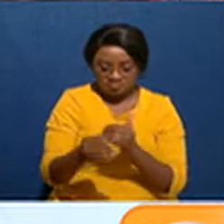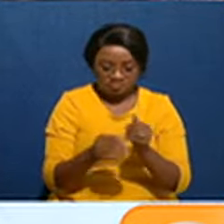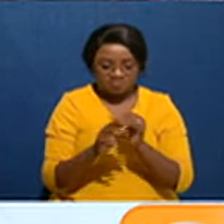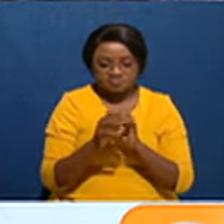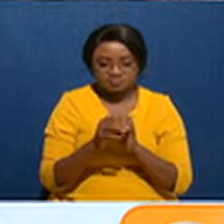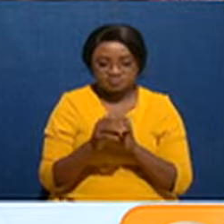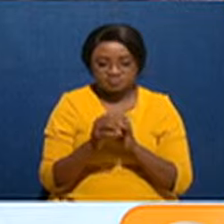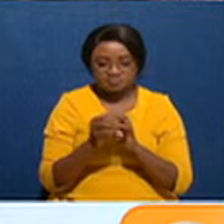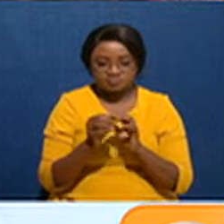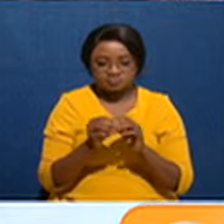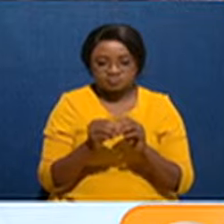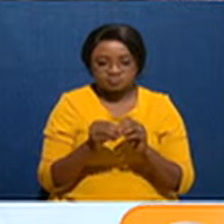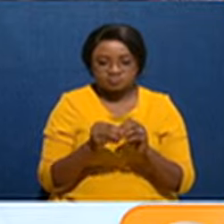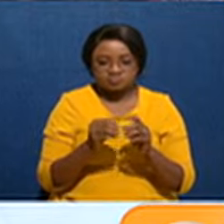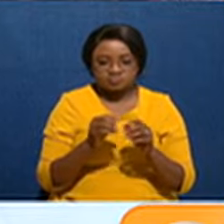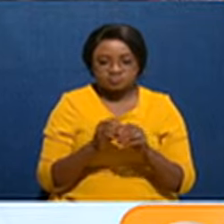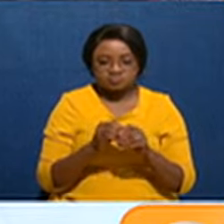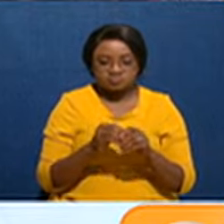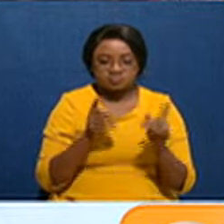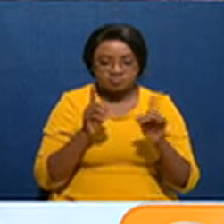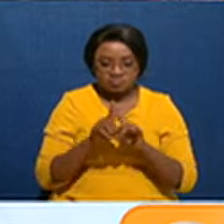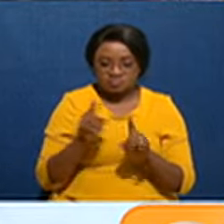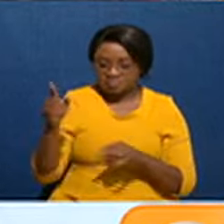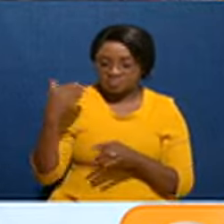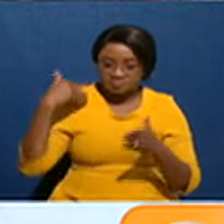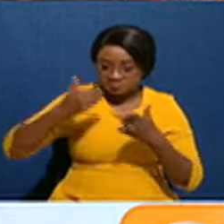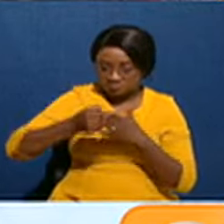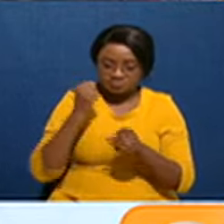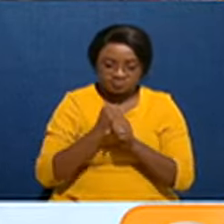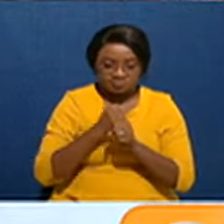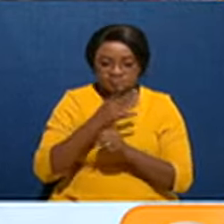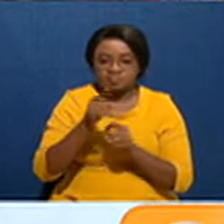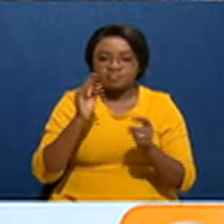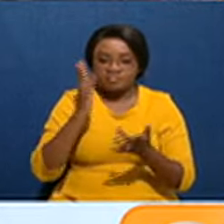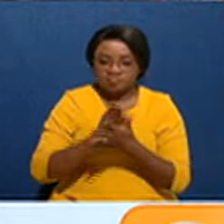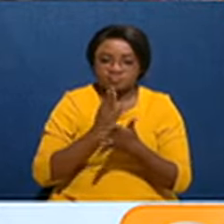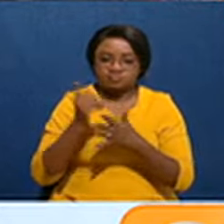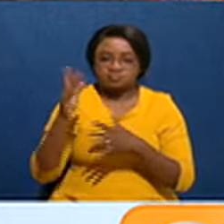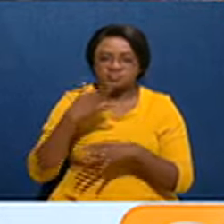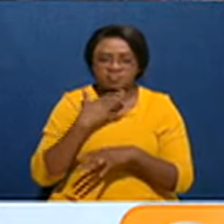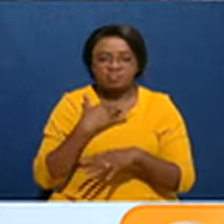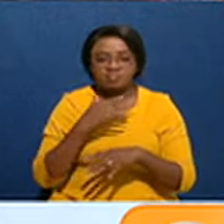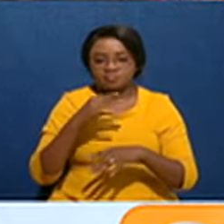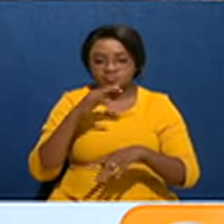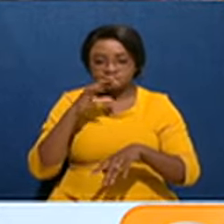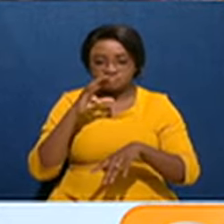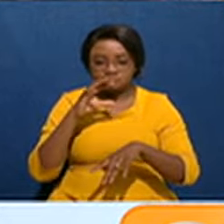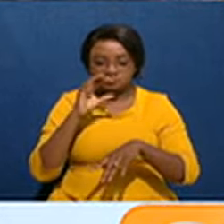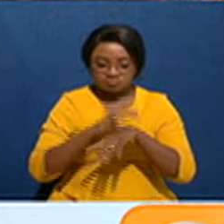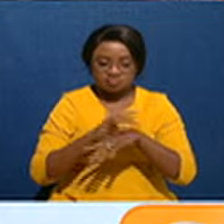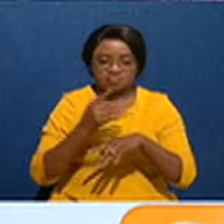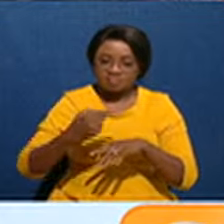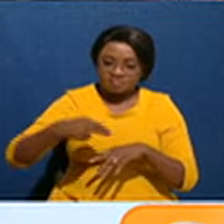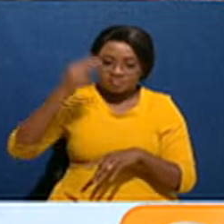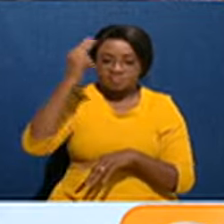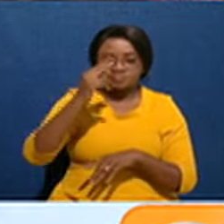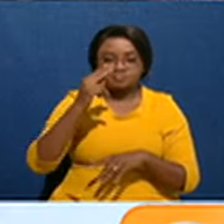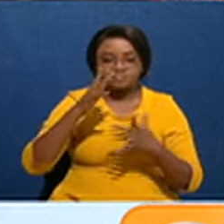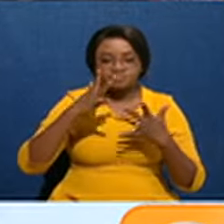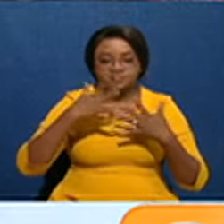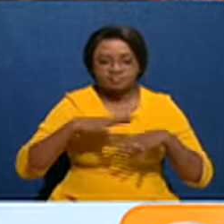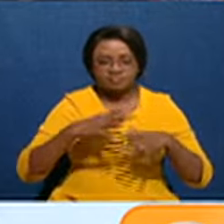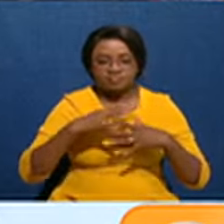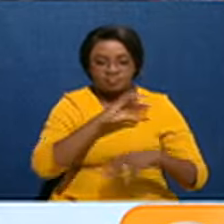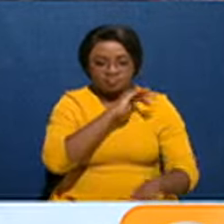regulatory framework, and you have been practicing all this time. Yes, you are seeking the highest authority at the Institution of Engineers